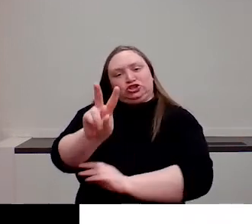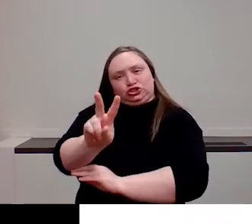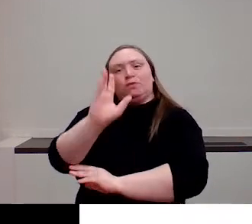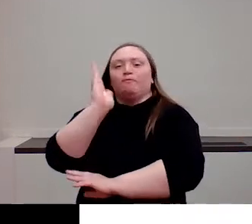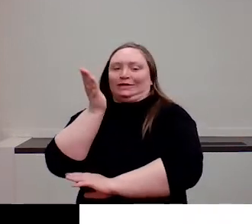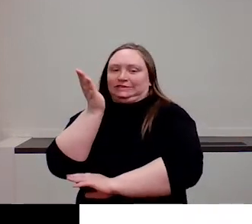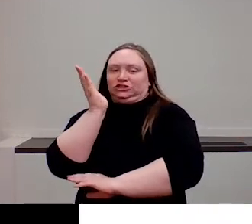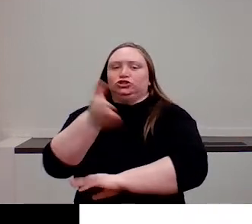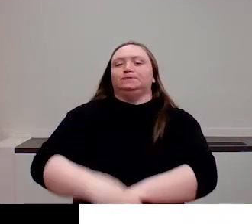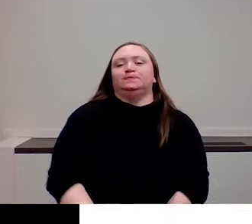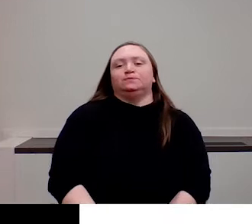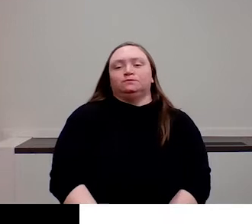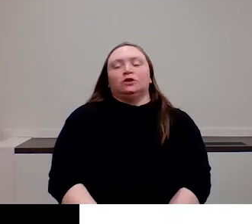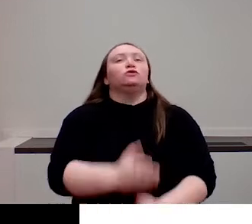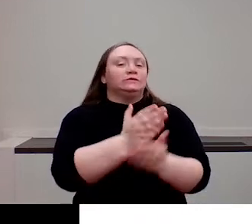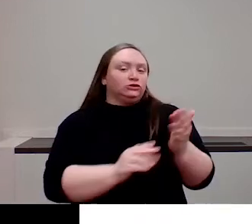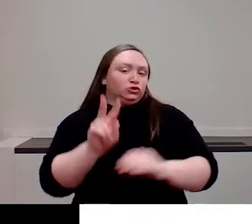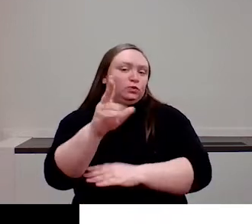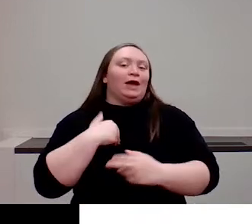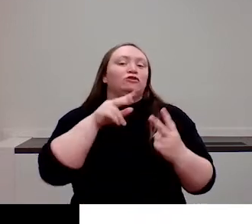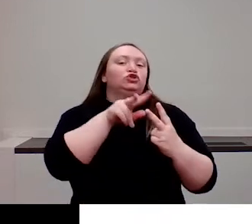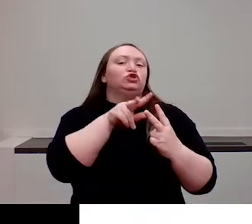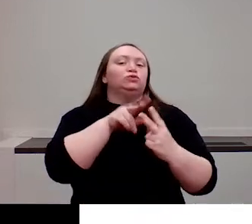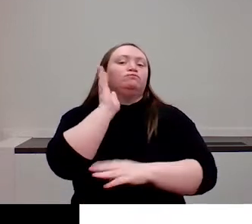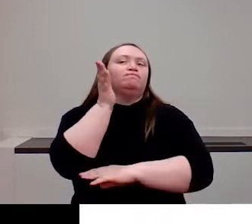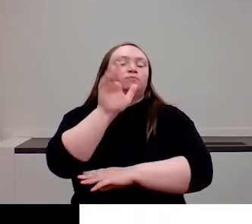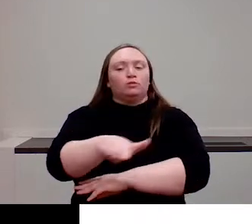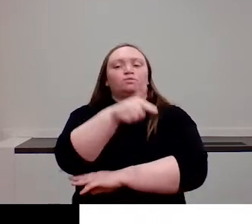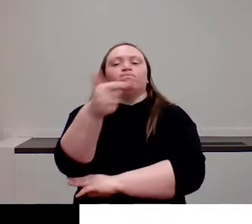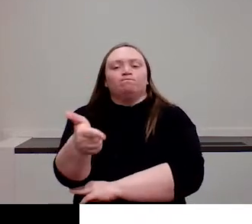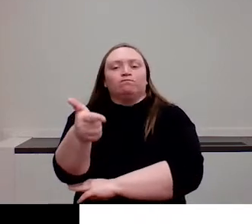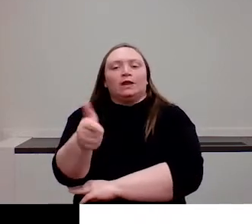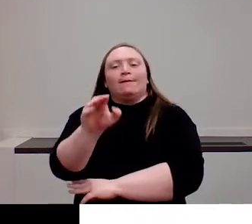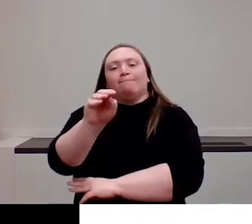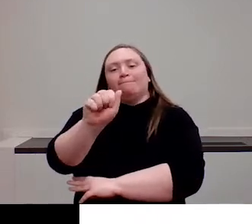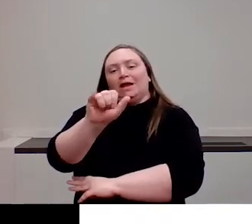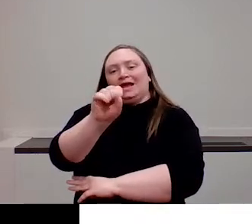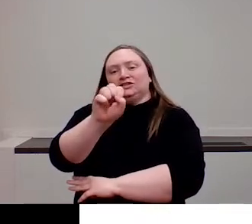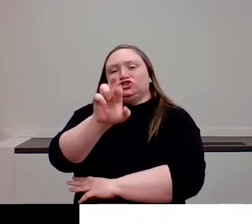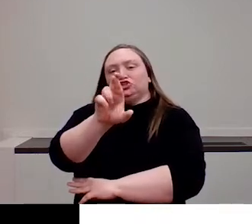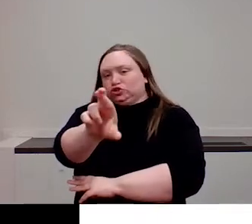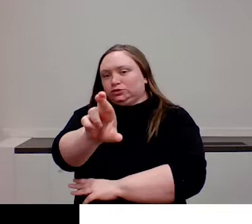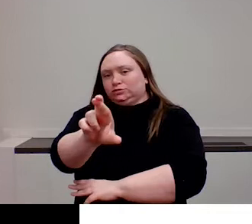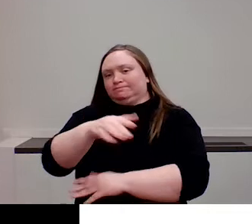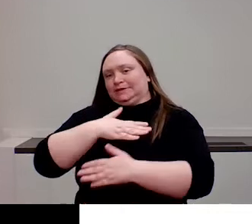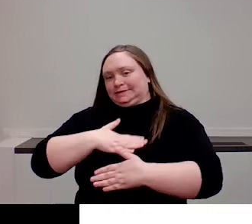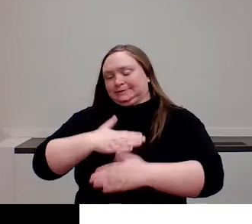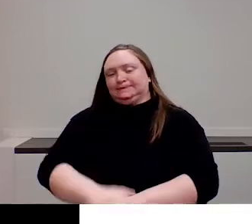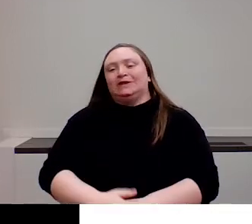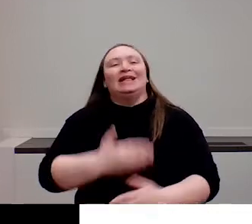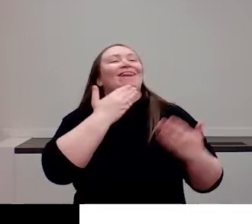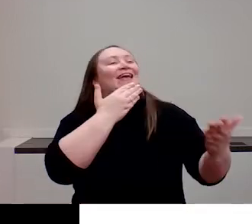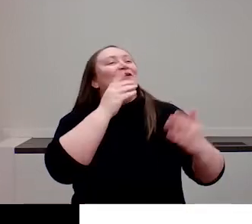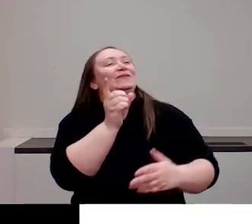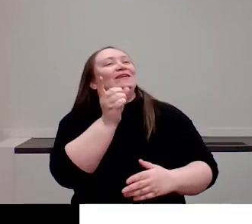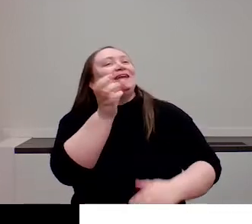this presentation. So section 2, we have two presentations. I'm going to turn that over to Ms. Mazur. Ms. Mazur, please. Thank you,